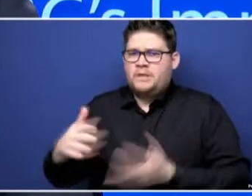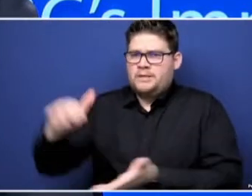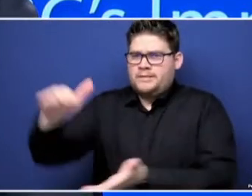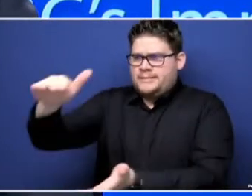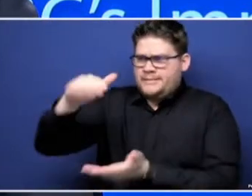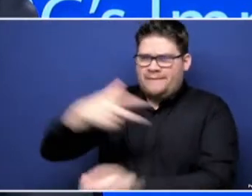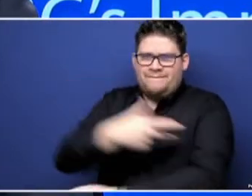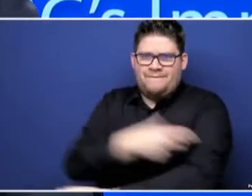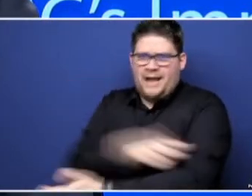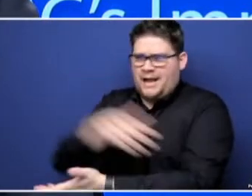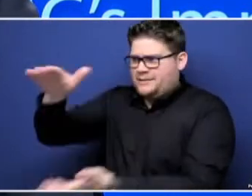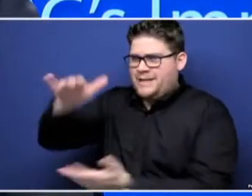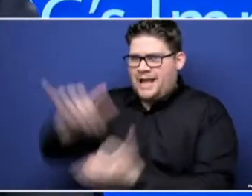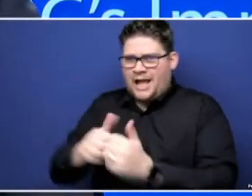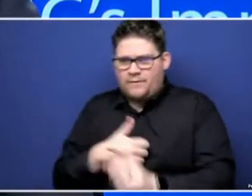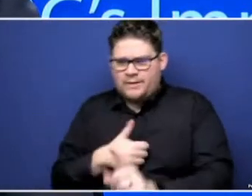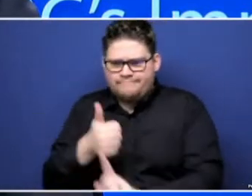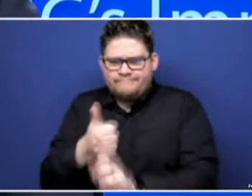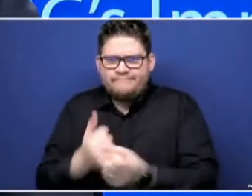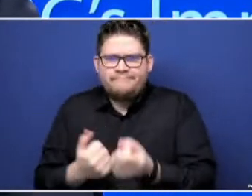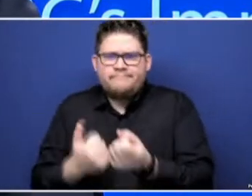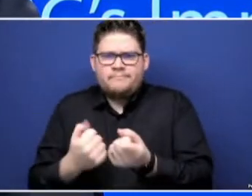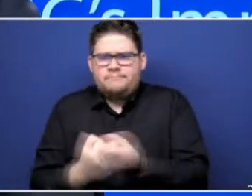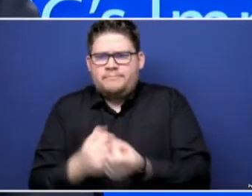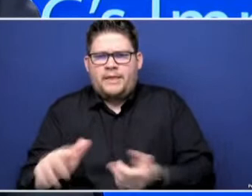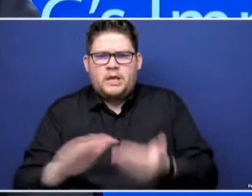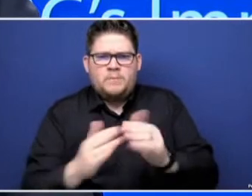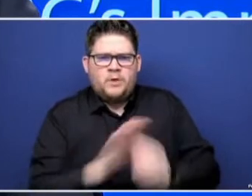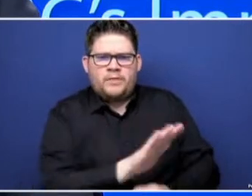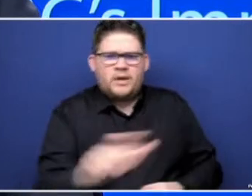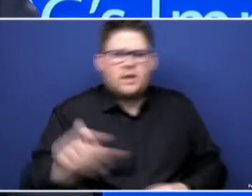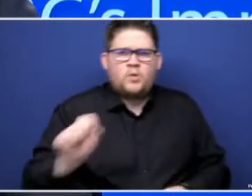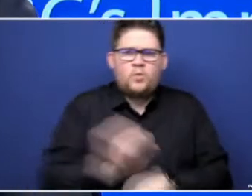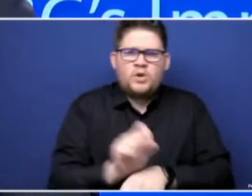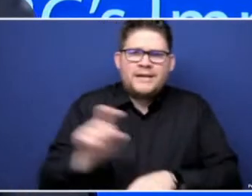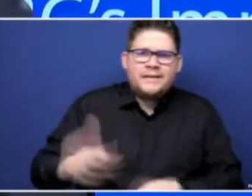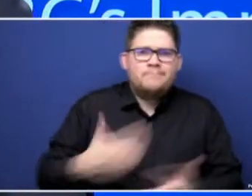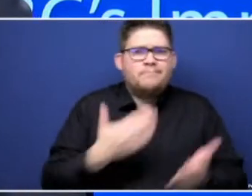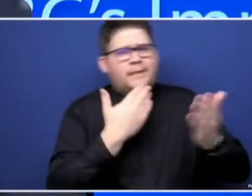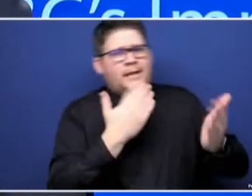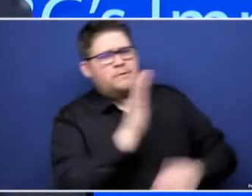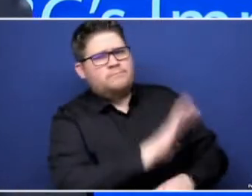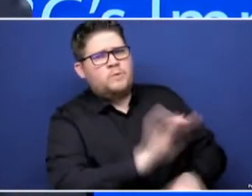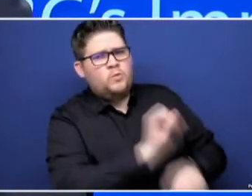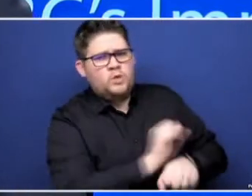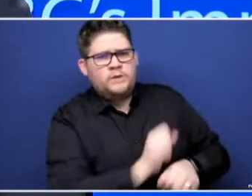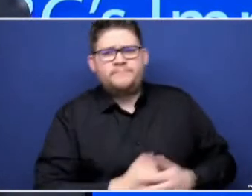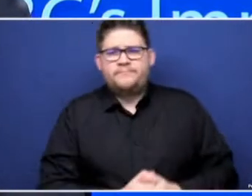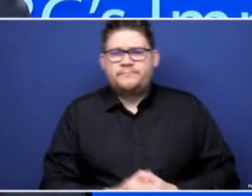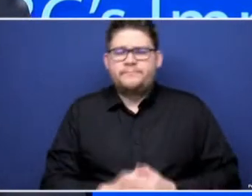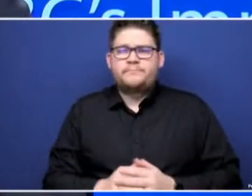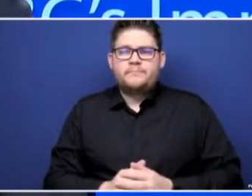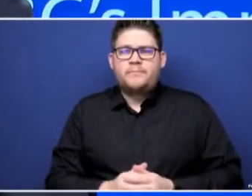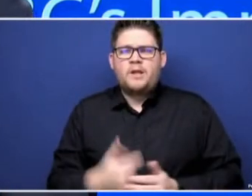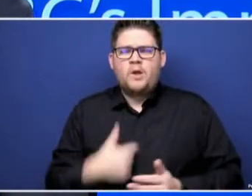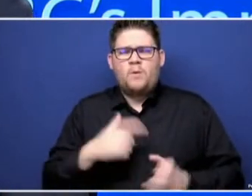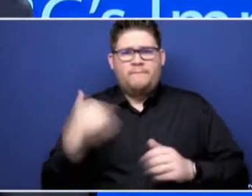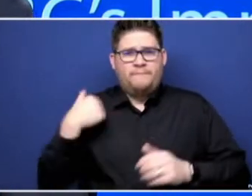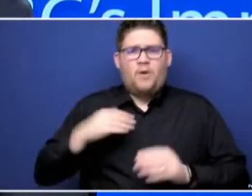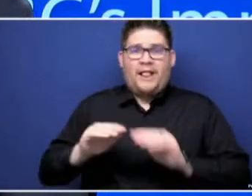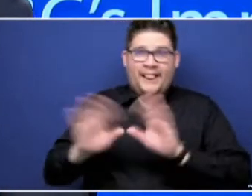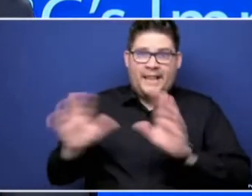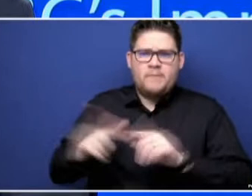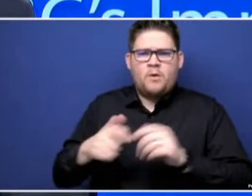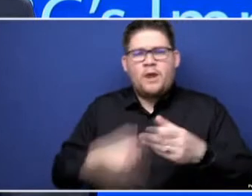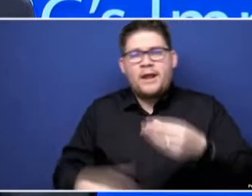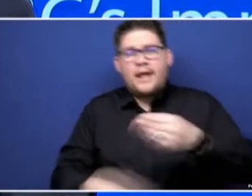Hi, hello, Premier. Hi. I have two questions. I have two questions that are kind of budget related. One of them is you've said this